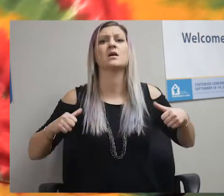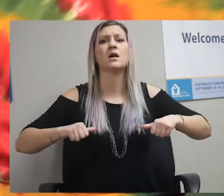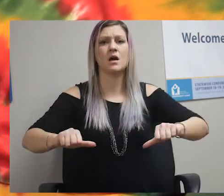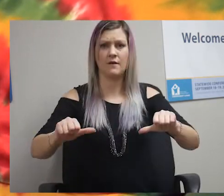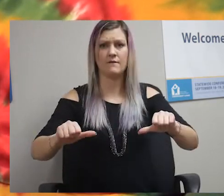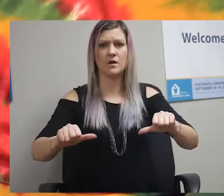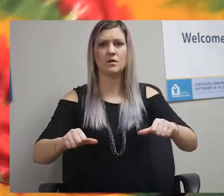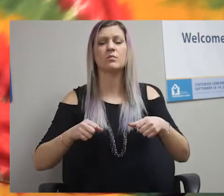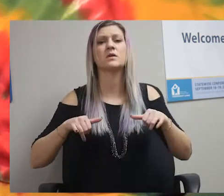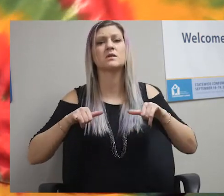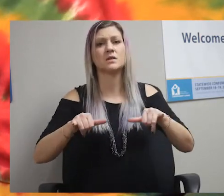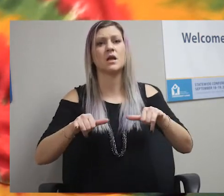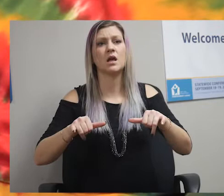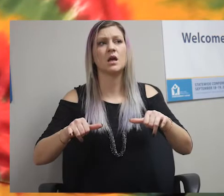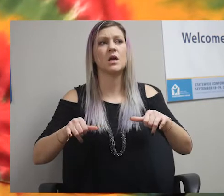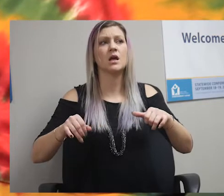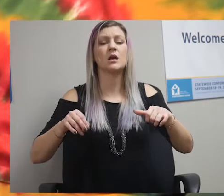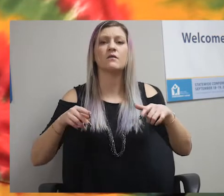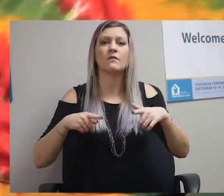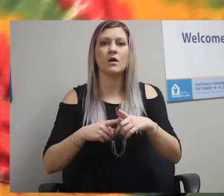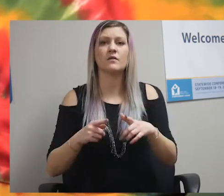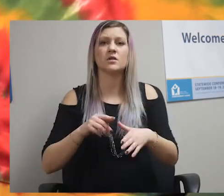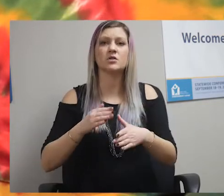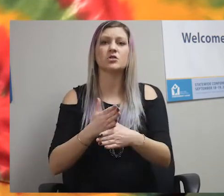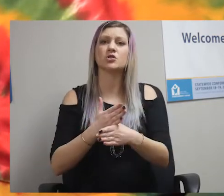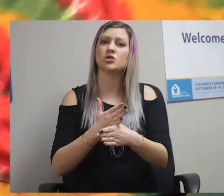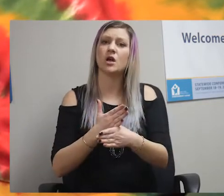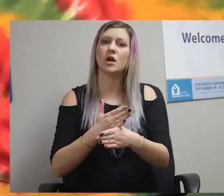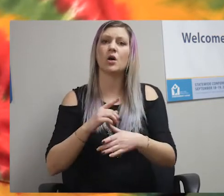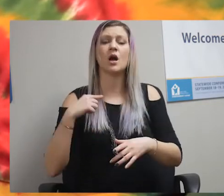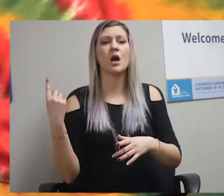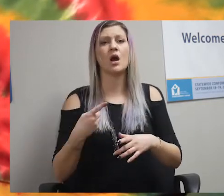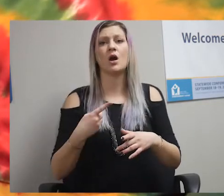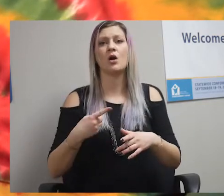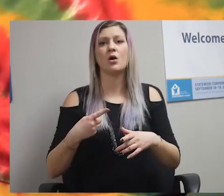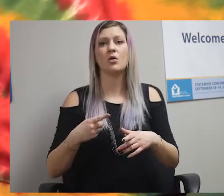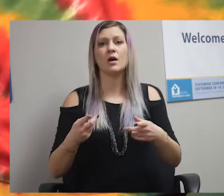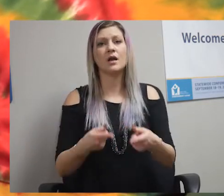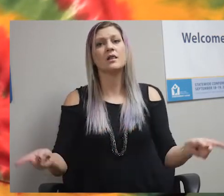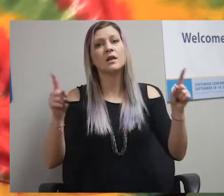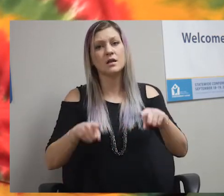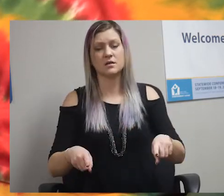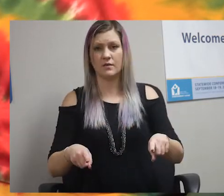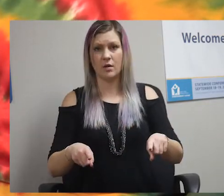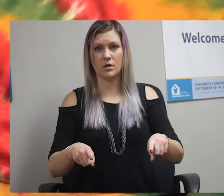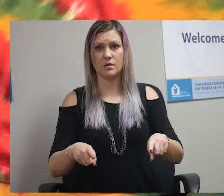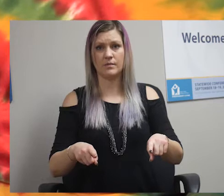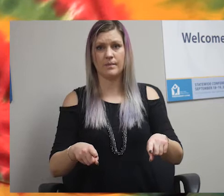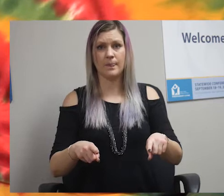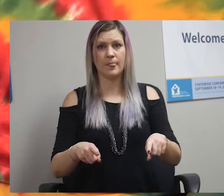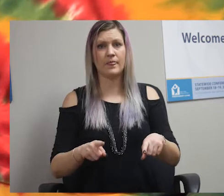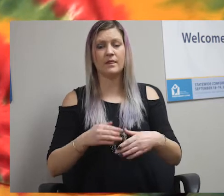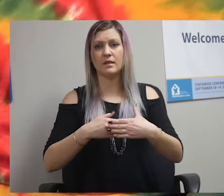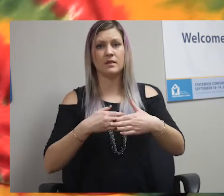to become involved, to share our experience. Because if we don't, then we forfeit our